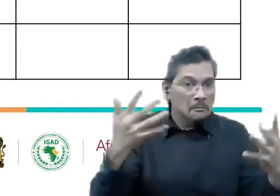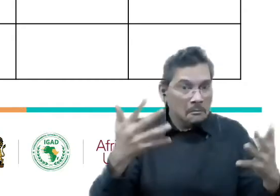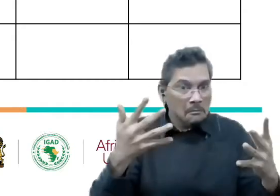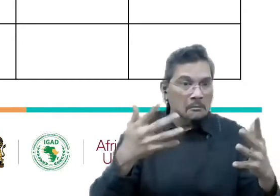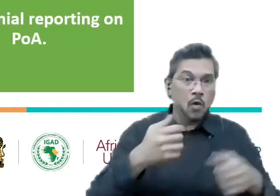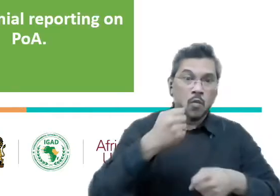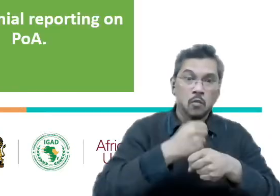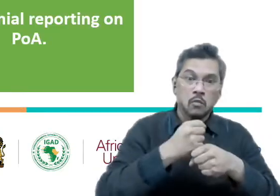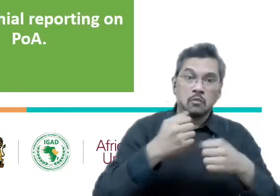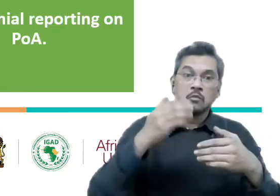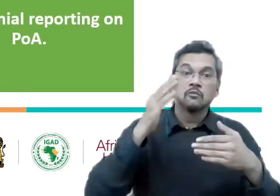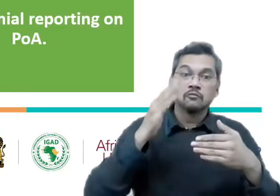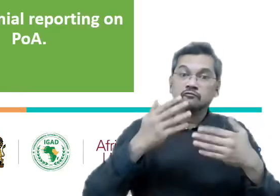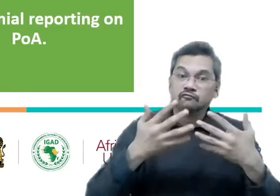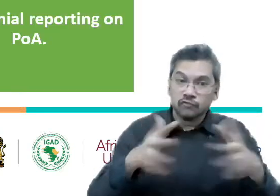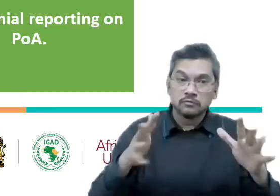time frame.